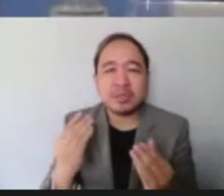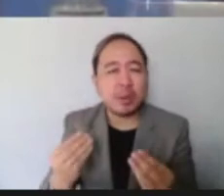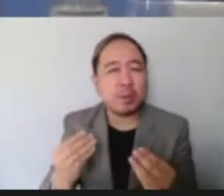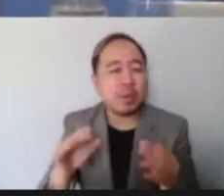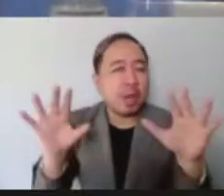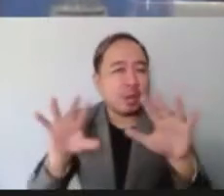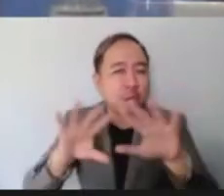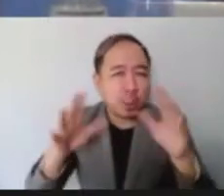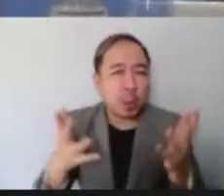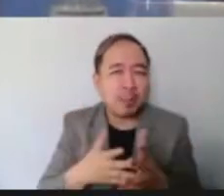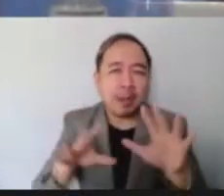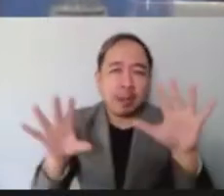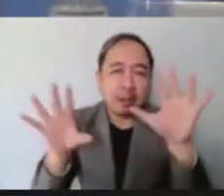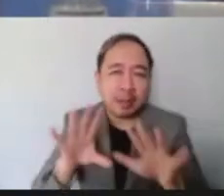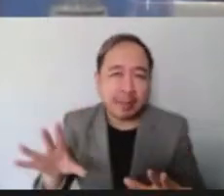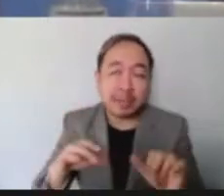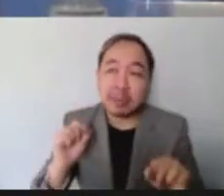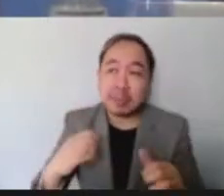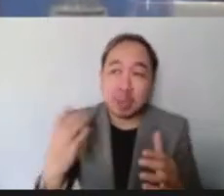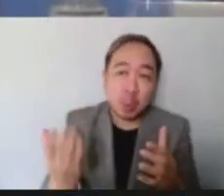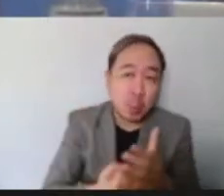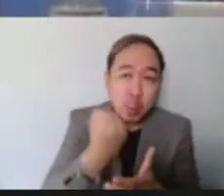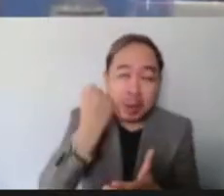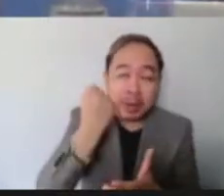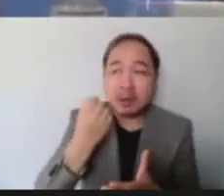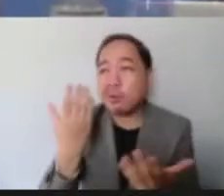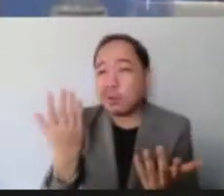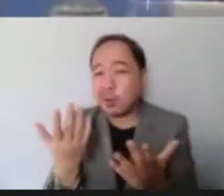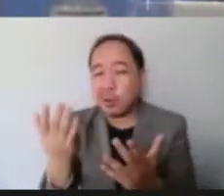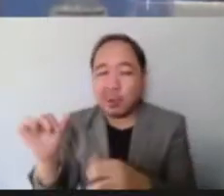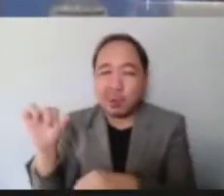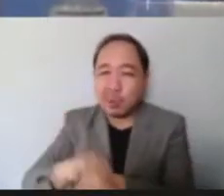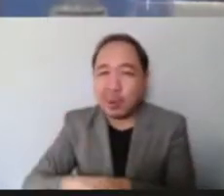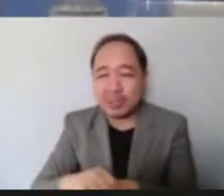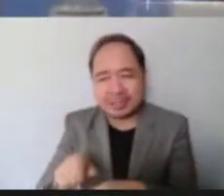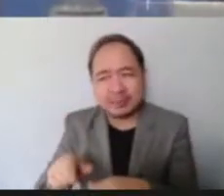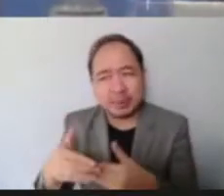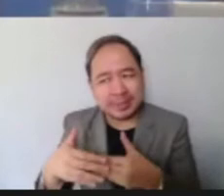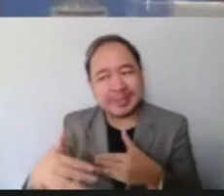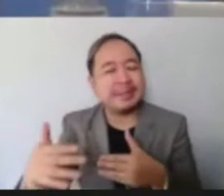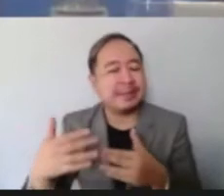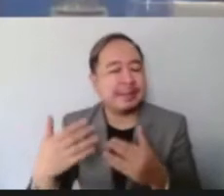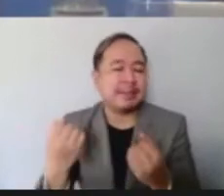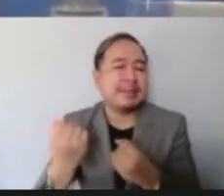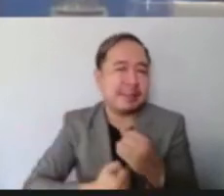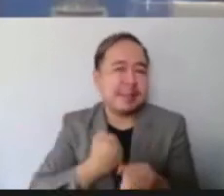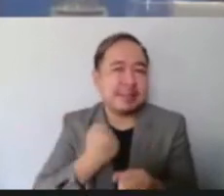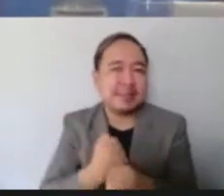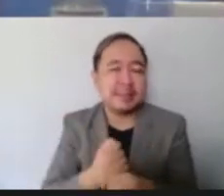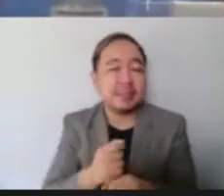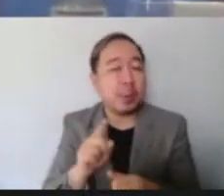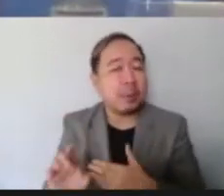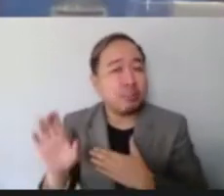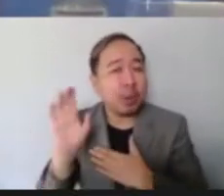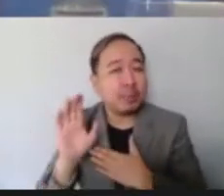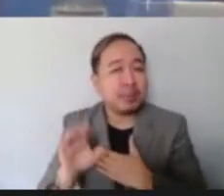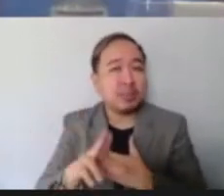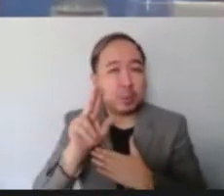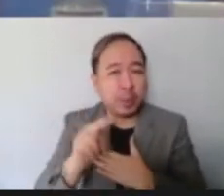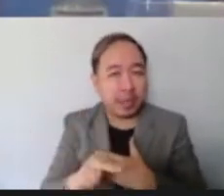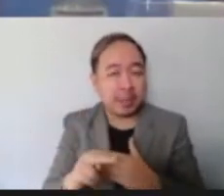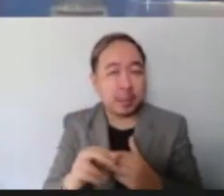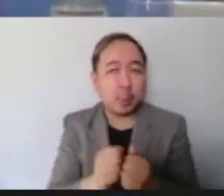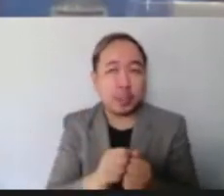will be won or lost on this crucial decade coming forward so let me assure you that the United Nations through our country